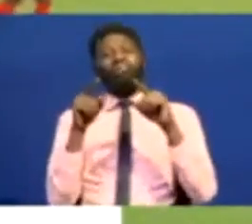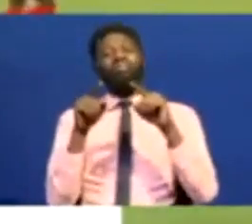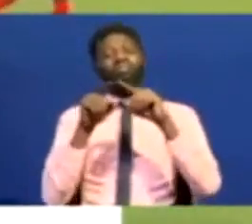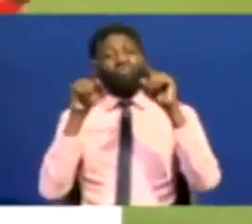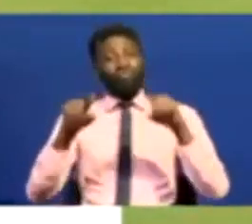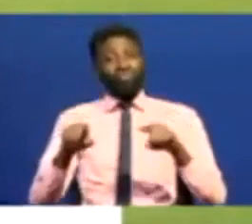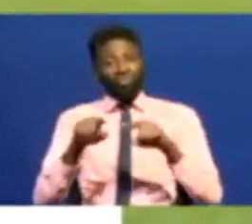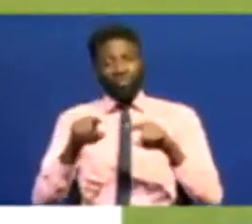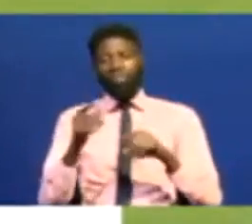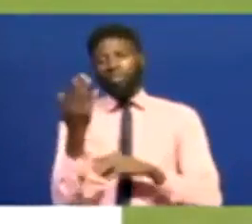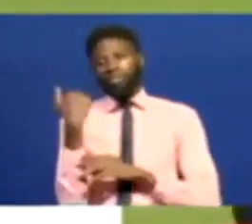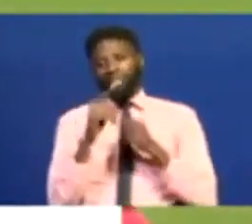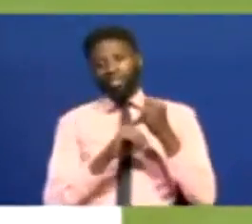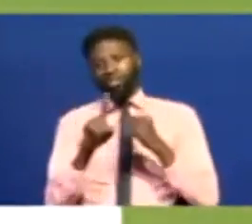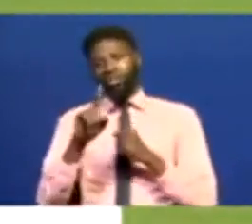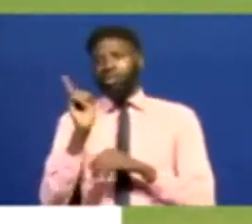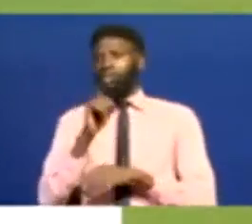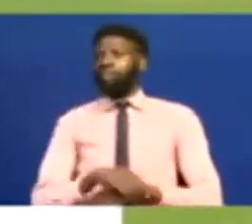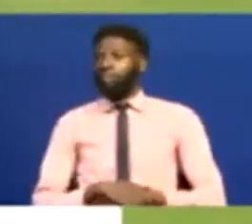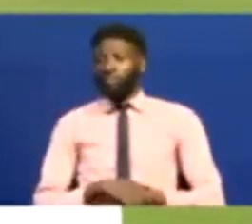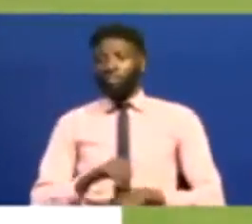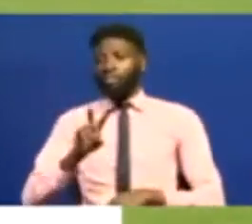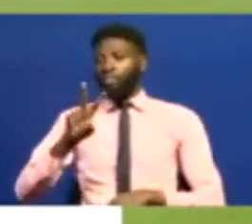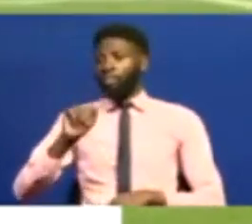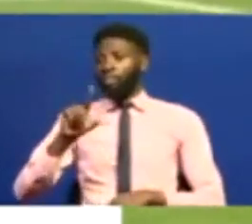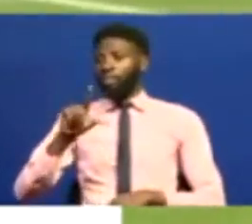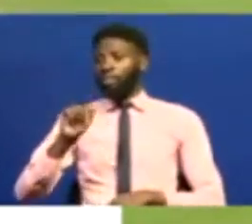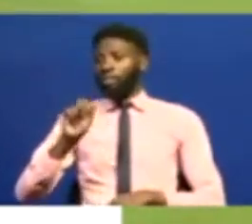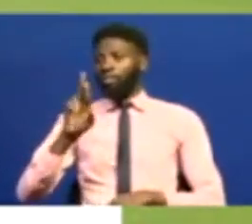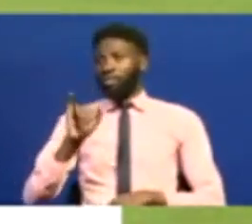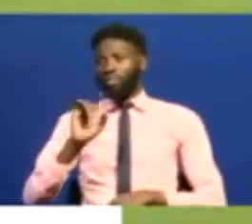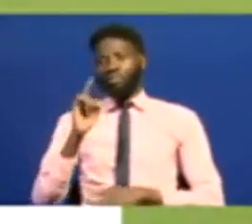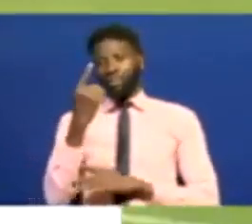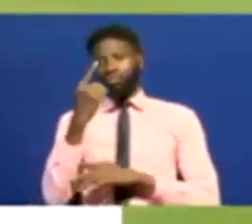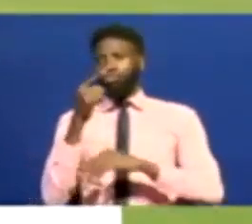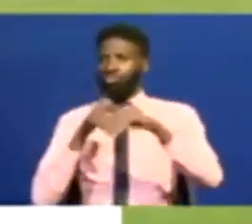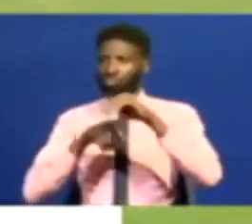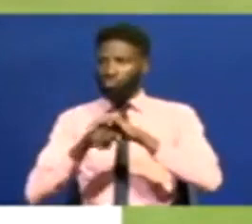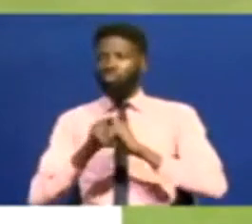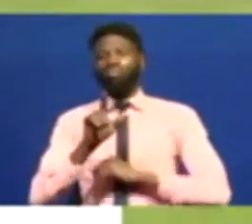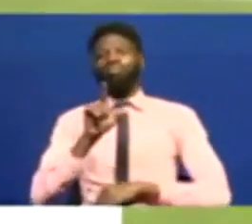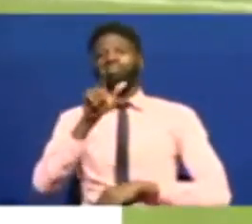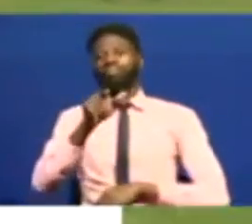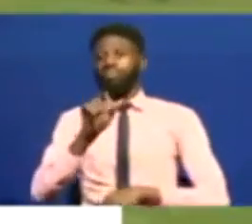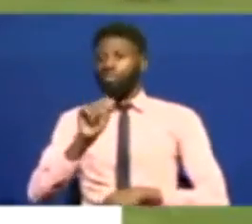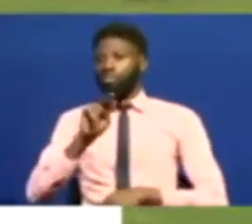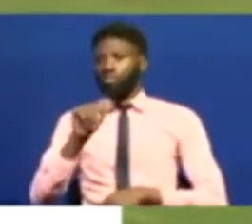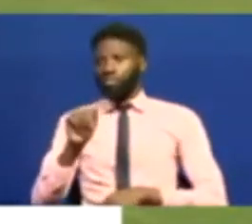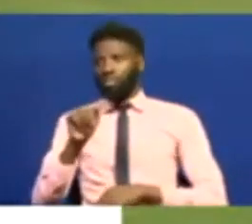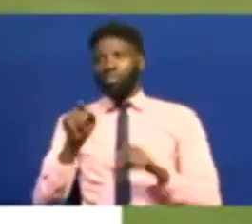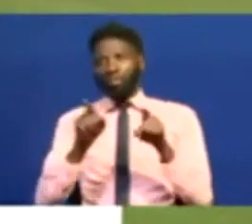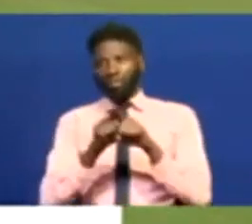in Nairobi a week ago. Valerie Nekesa opened the scoring in the 6th minute before Anna Arusi added the second 30